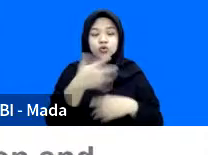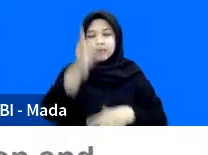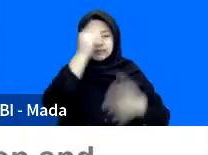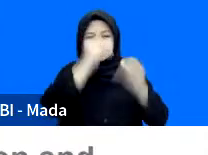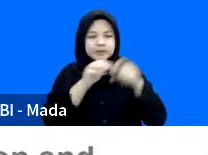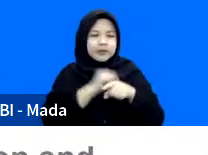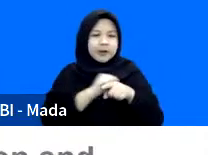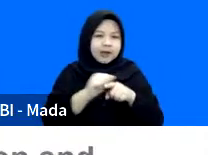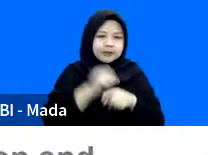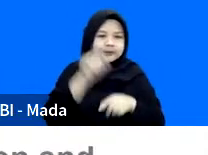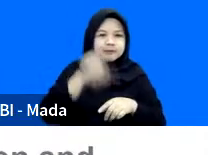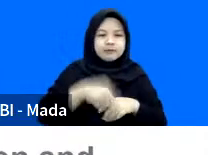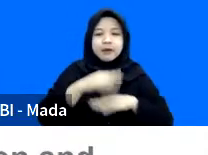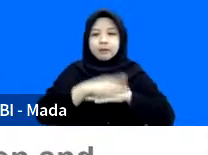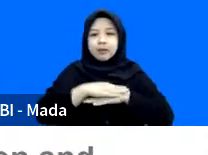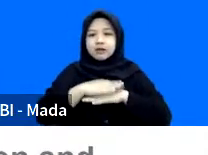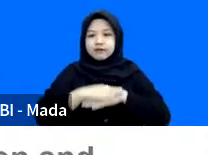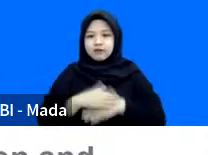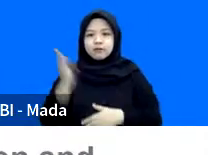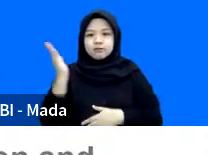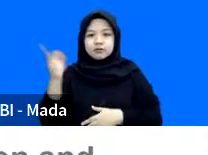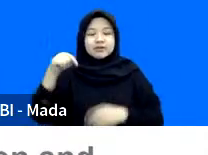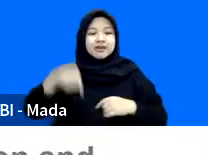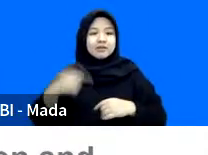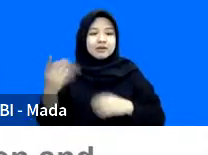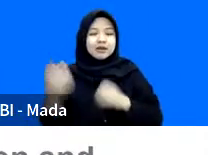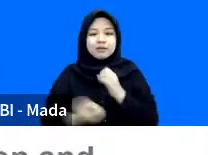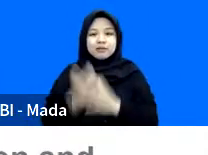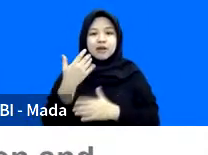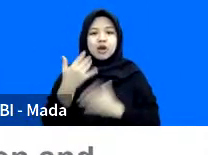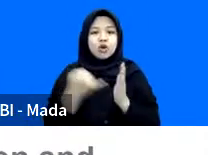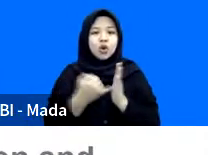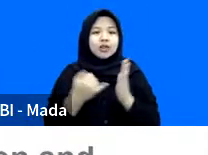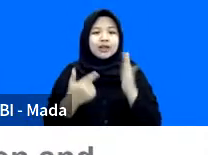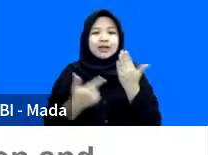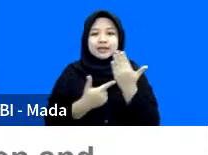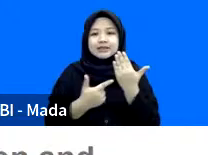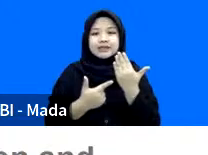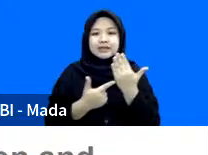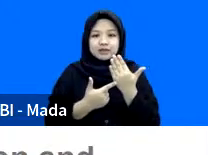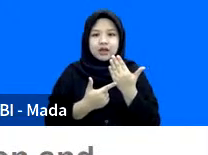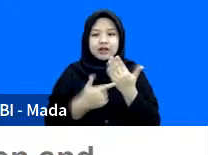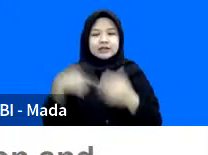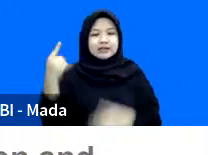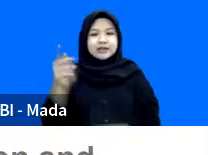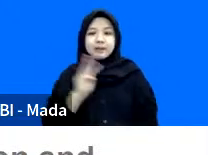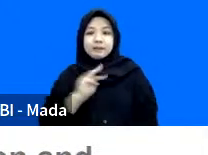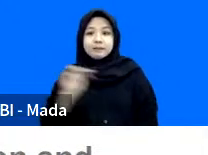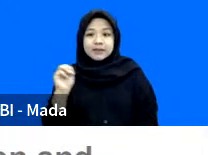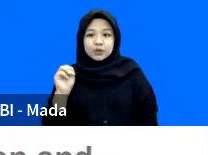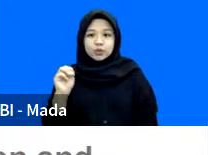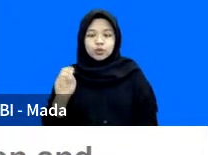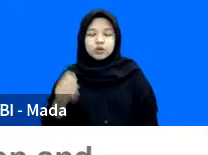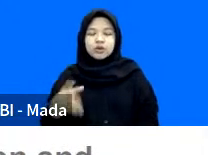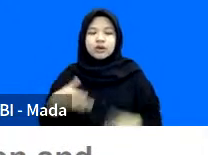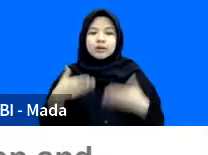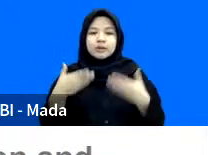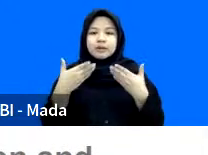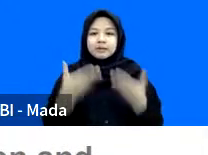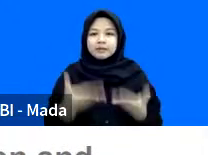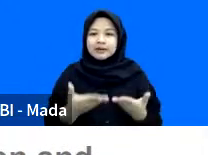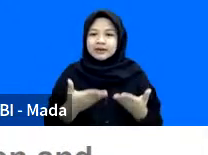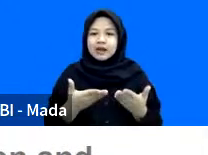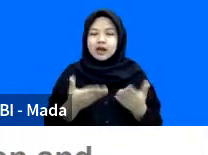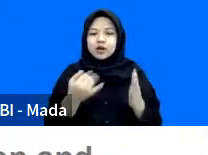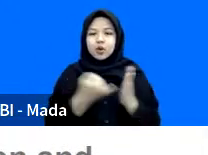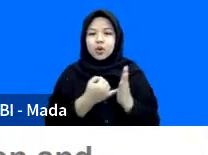own digital learning content on a weekly basis, which provides relevant, new, and timely learning content to the children living